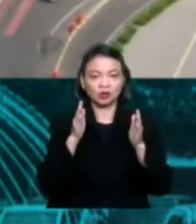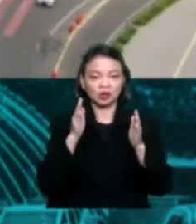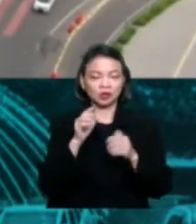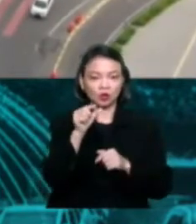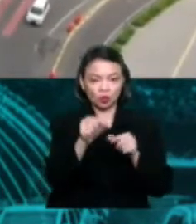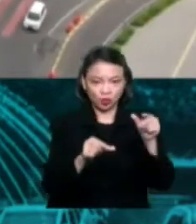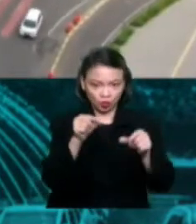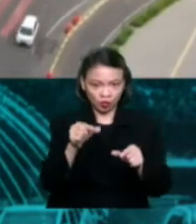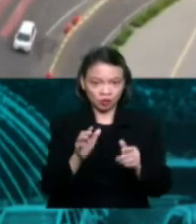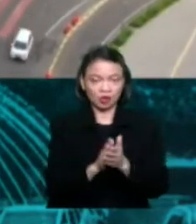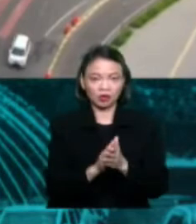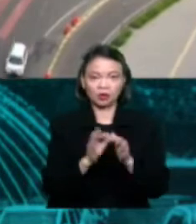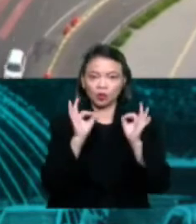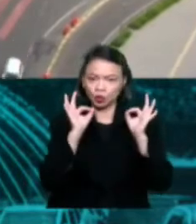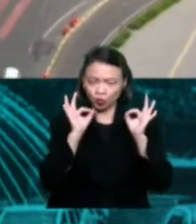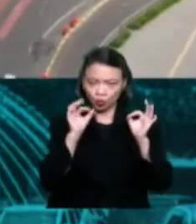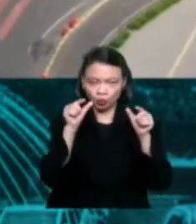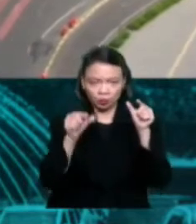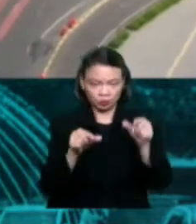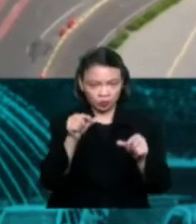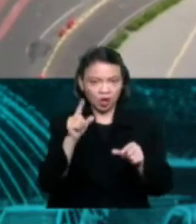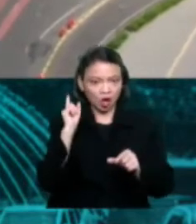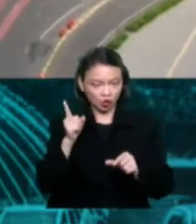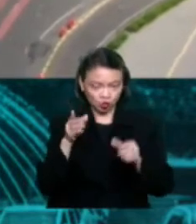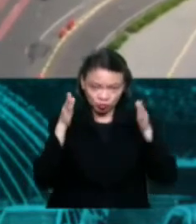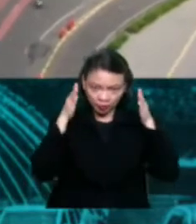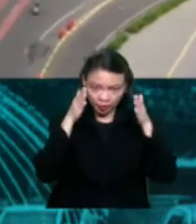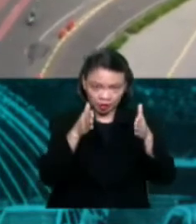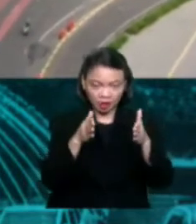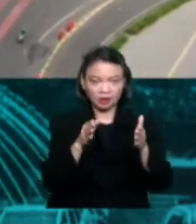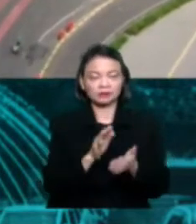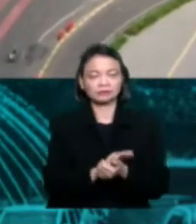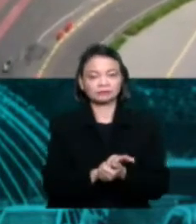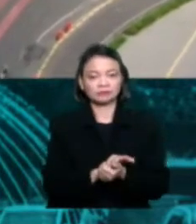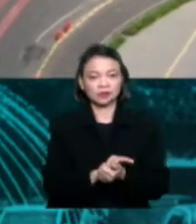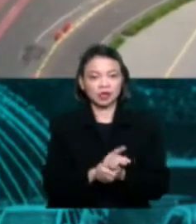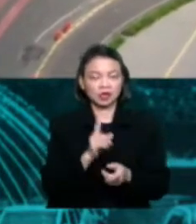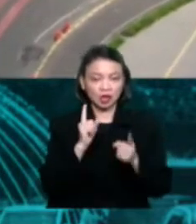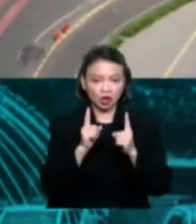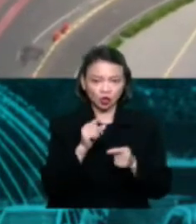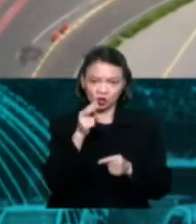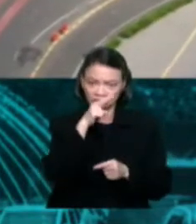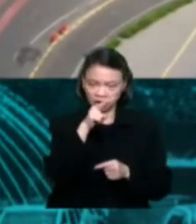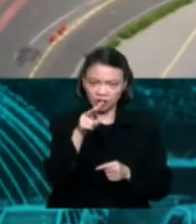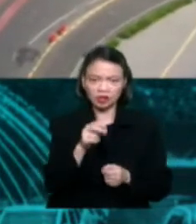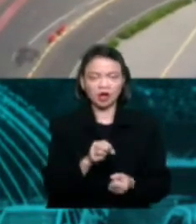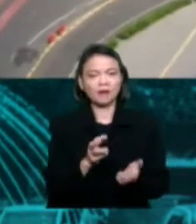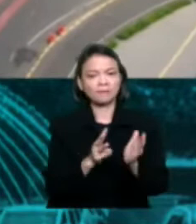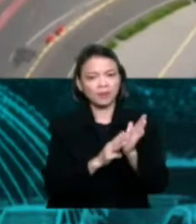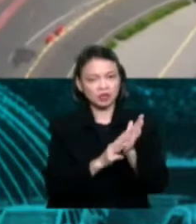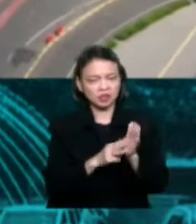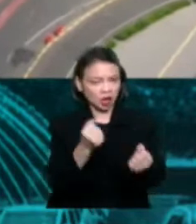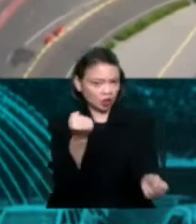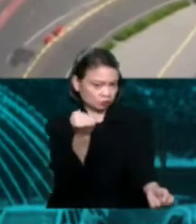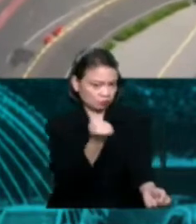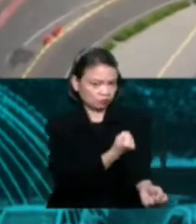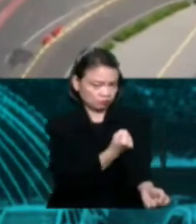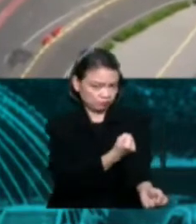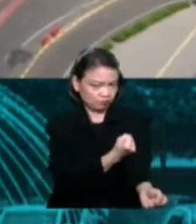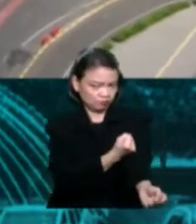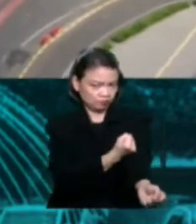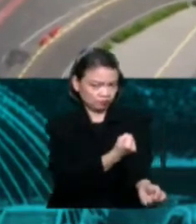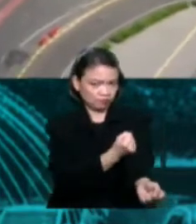about substance abuse, something that is a bit disappointing to us as World Health Organization is, if you look at the smoking and use of